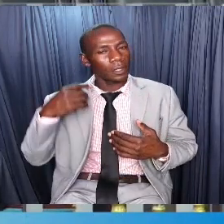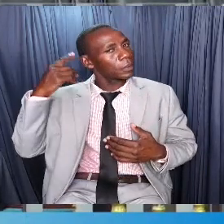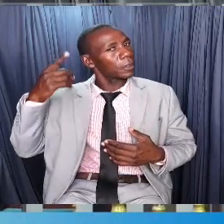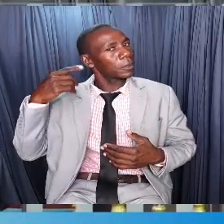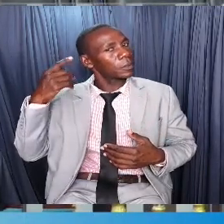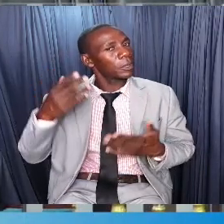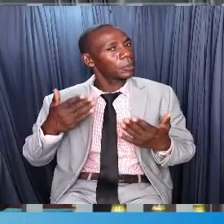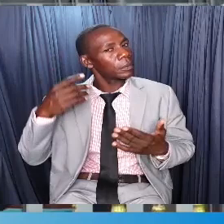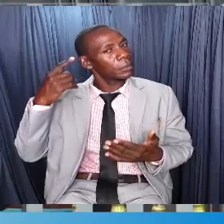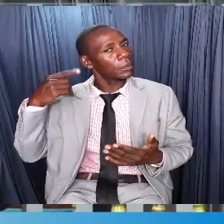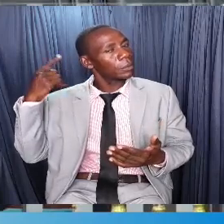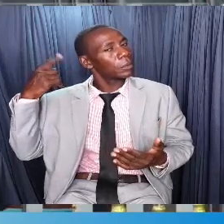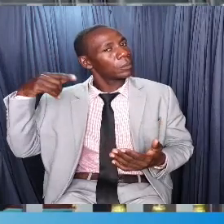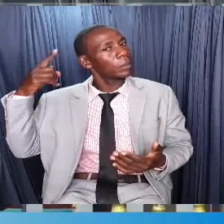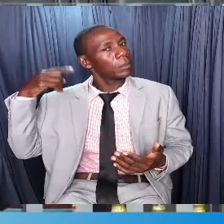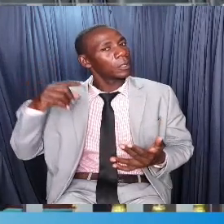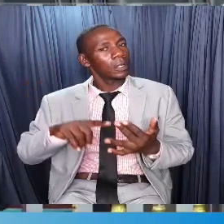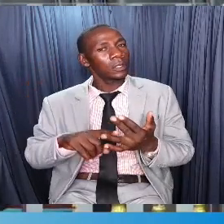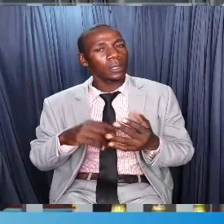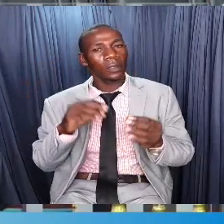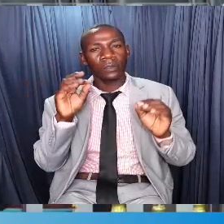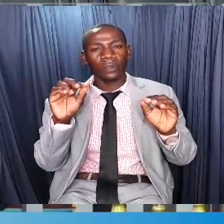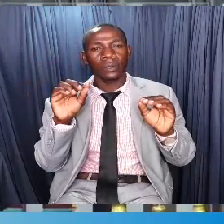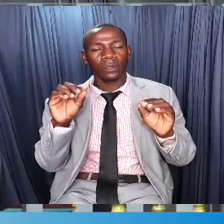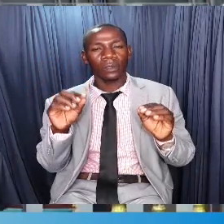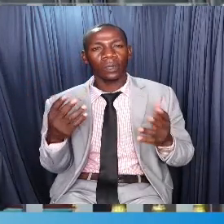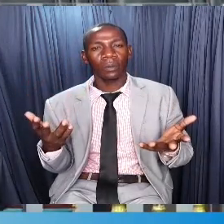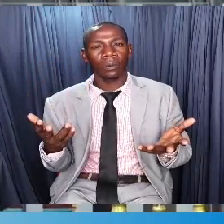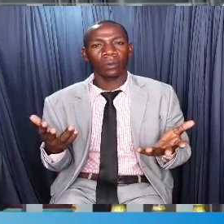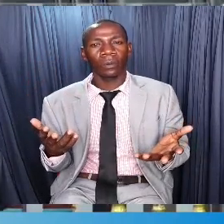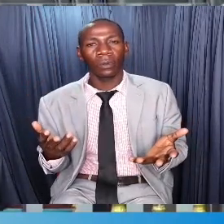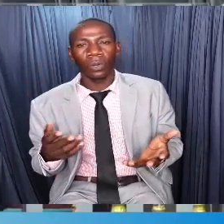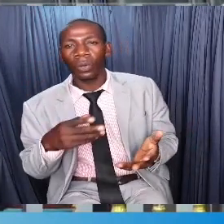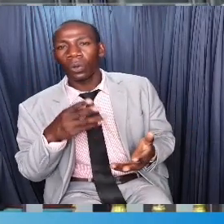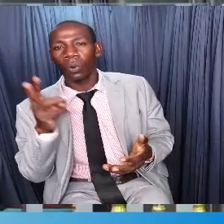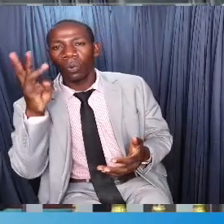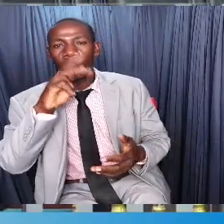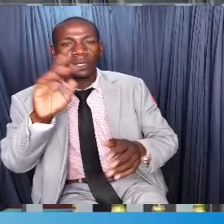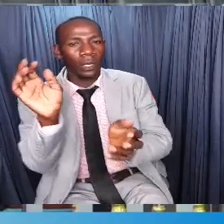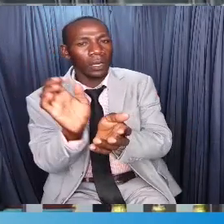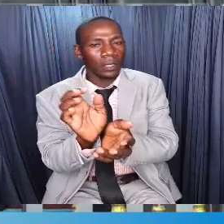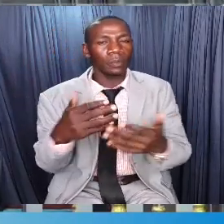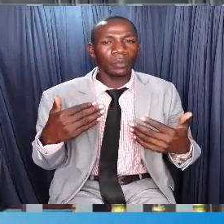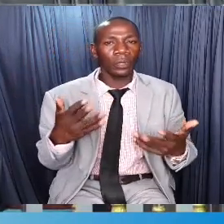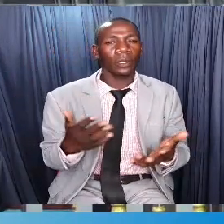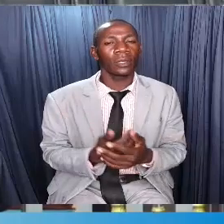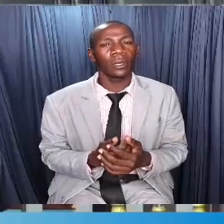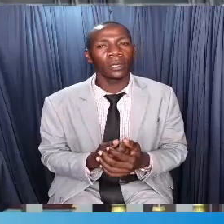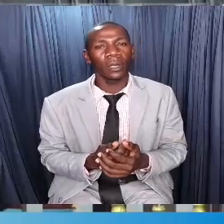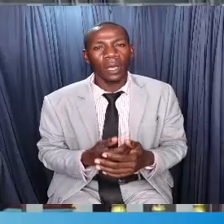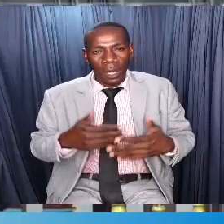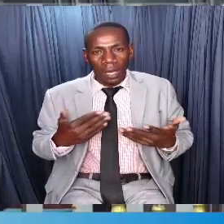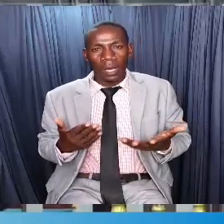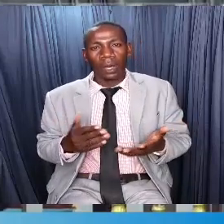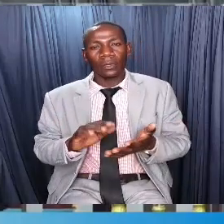Till you say this man, is he insane? Huyu ni CID. Is he insane? CID alikuwa anashika watu. He was the one who was arresting these people. Imekuaje